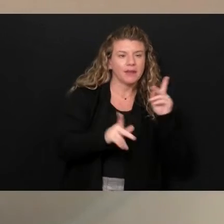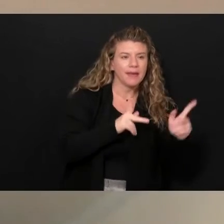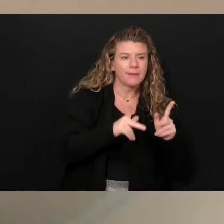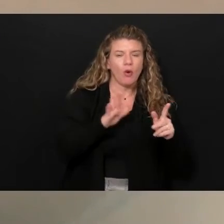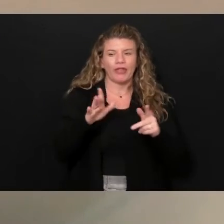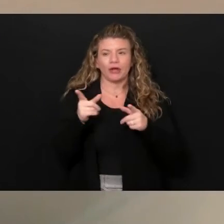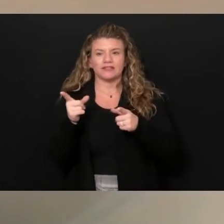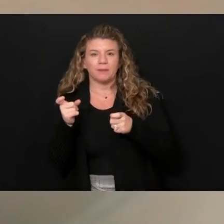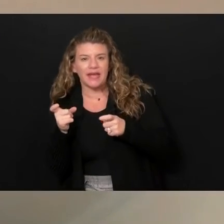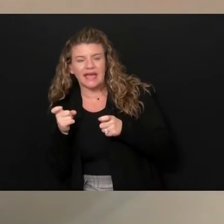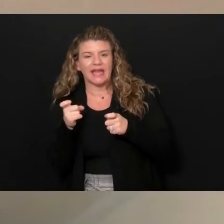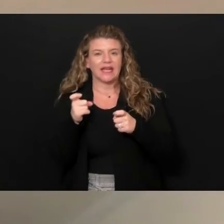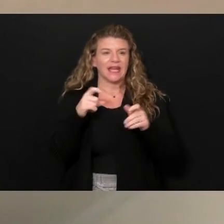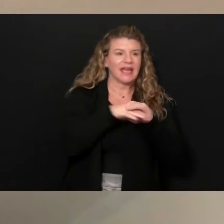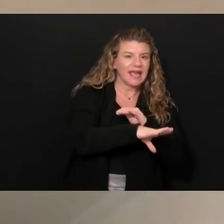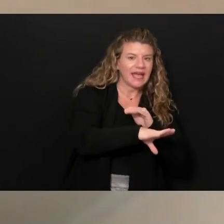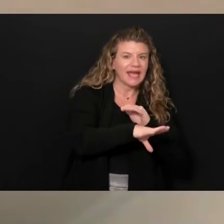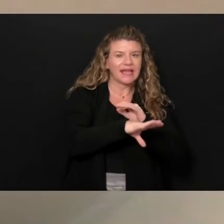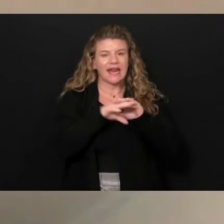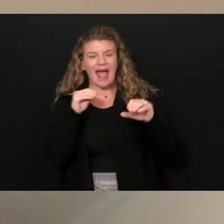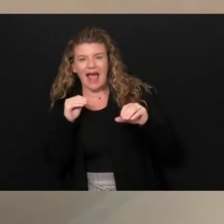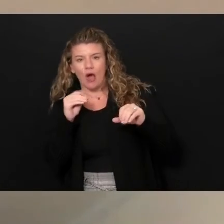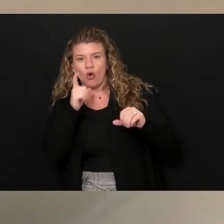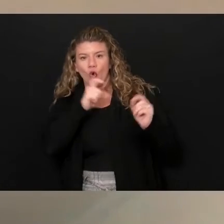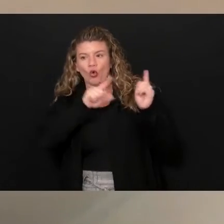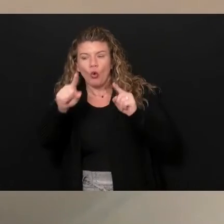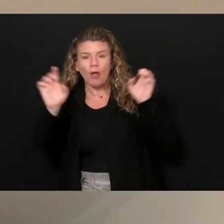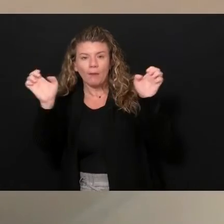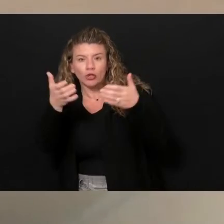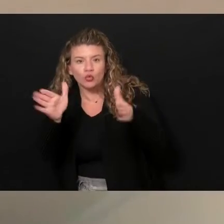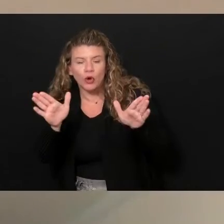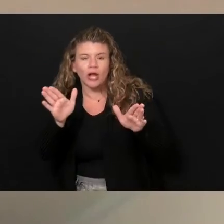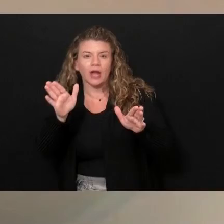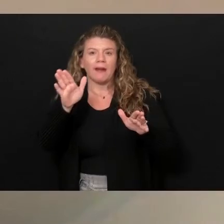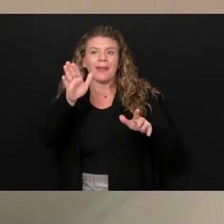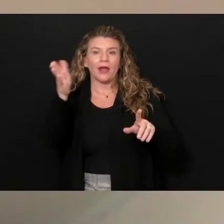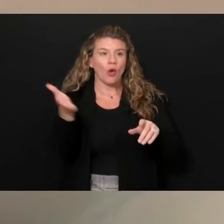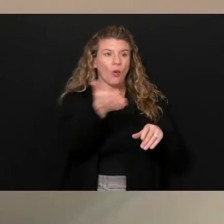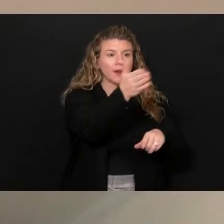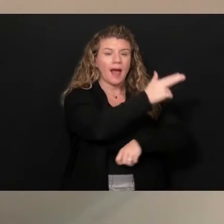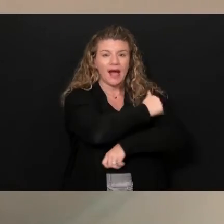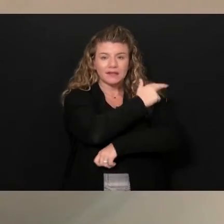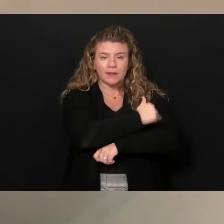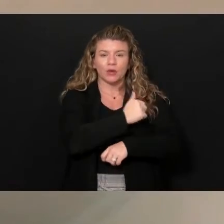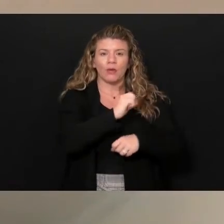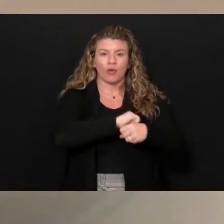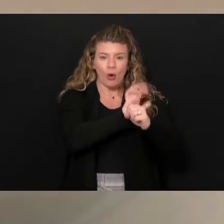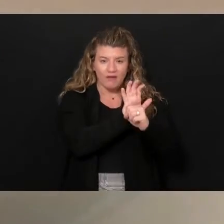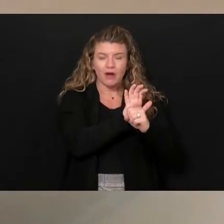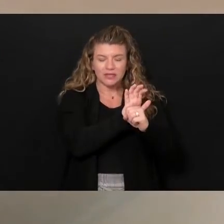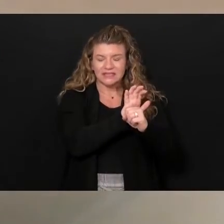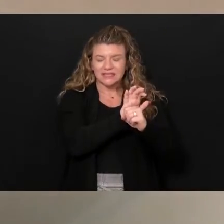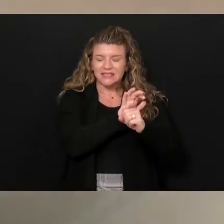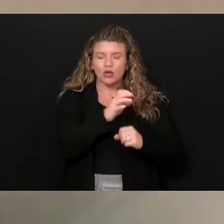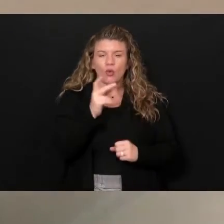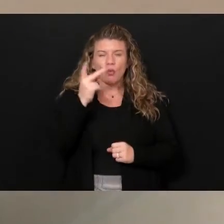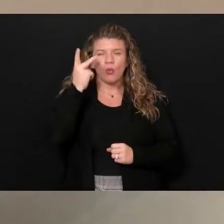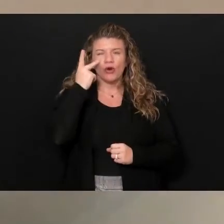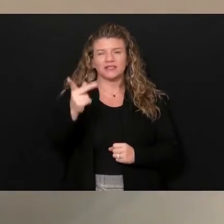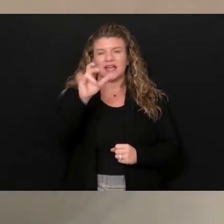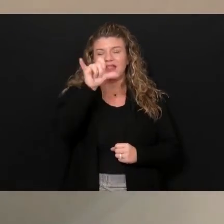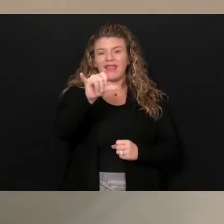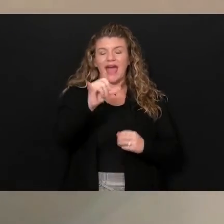speed of people coming to the emergency room and into the hospital with COVID. And we see that in a